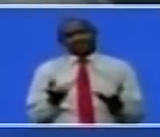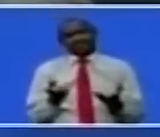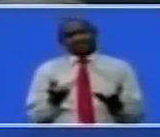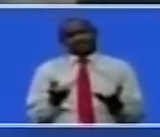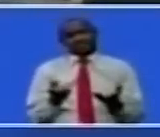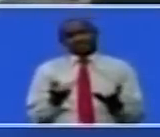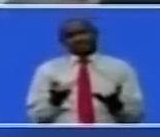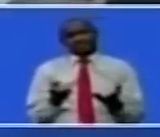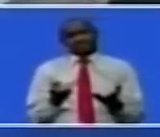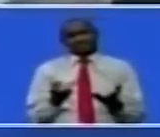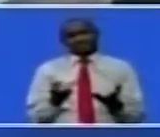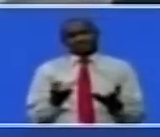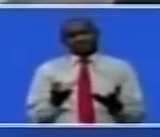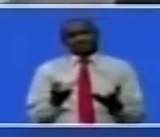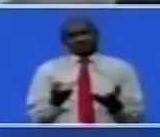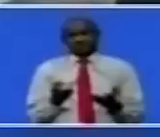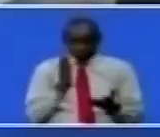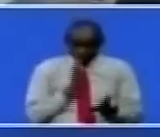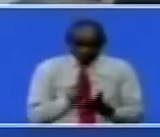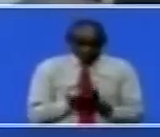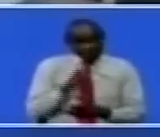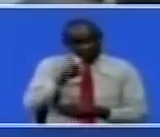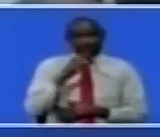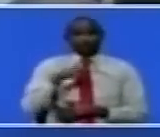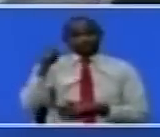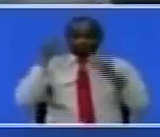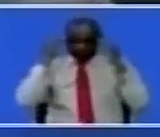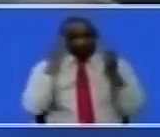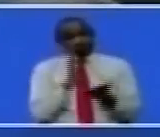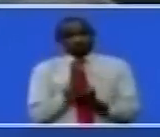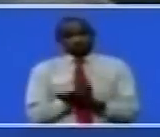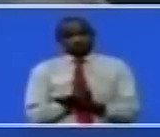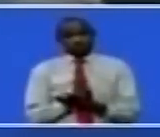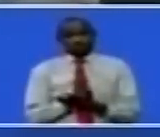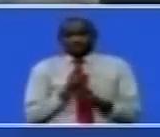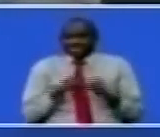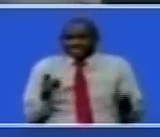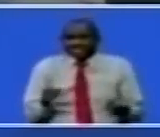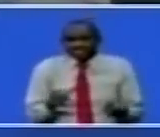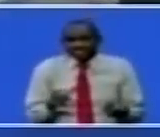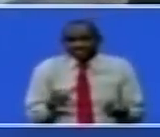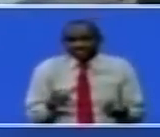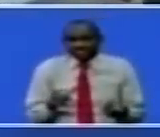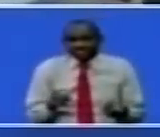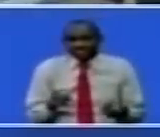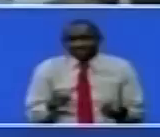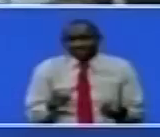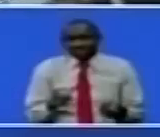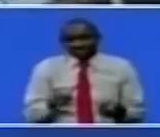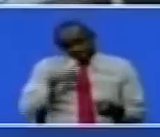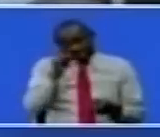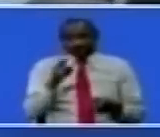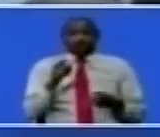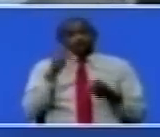This was done. Of course he was taken to court, but eventually he was